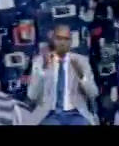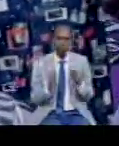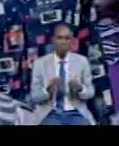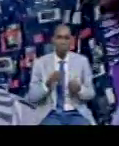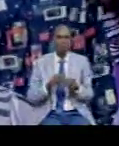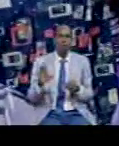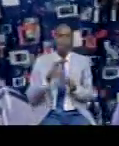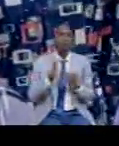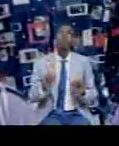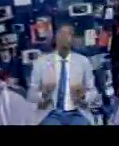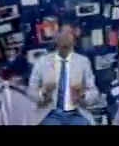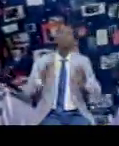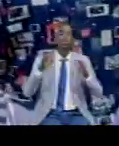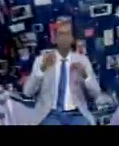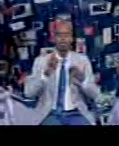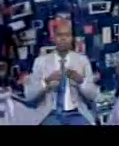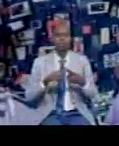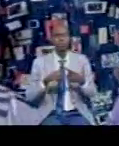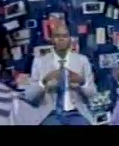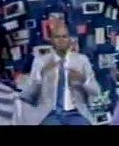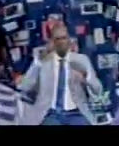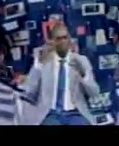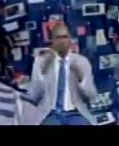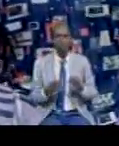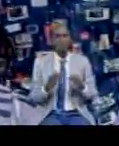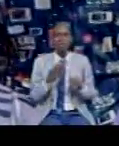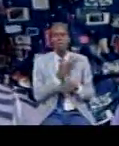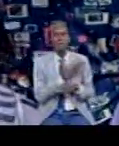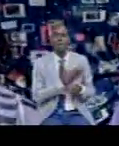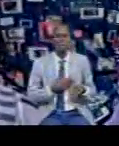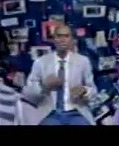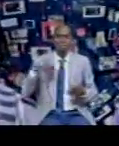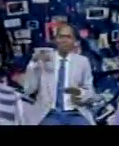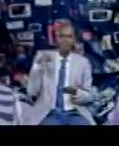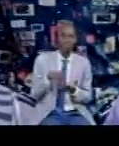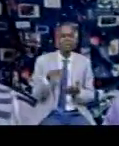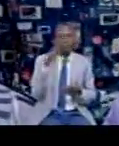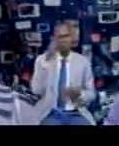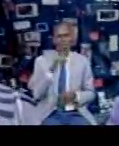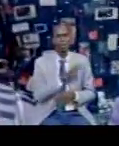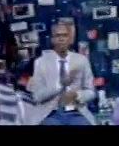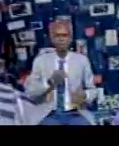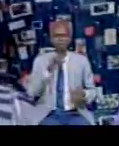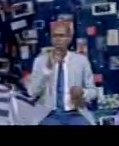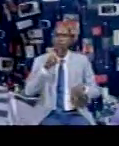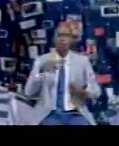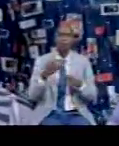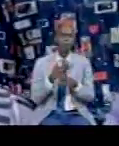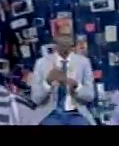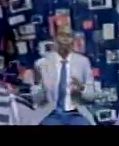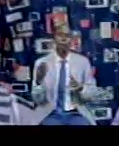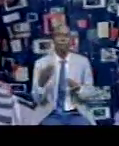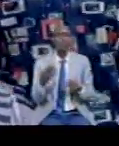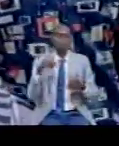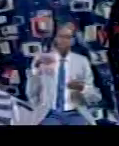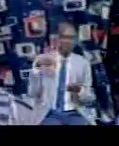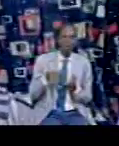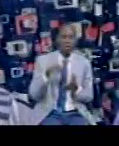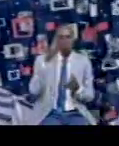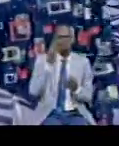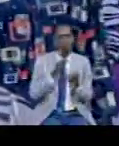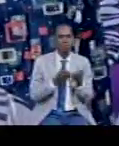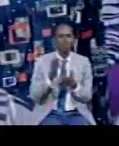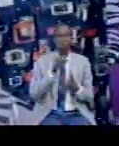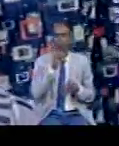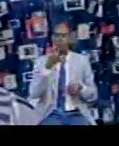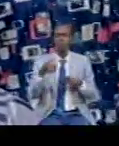make up your mind, I draw a line. Here I stand for Christ, I will not go beyond. Here I stand for truth, I will